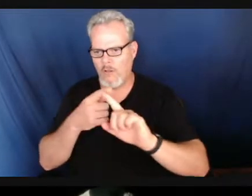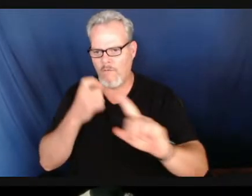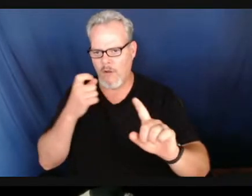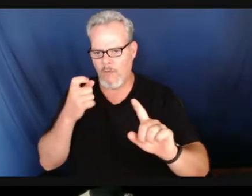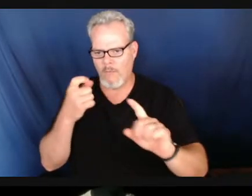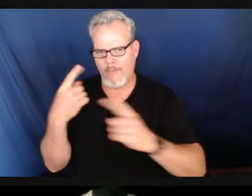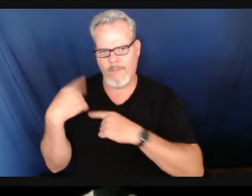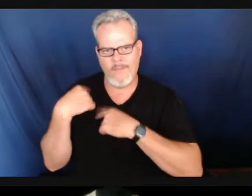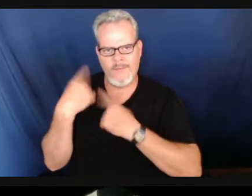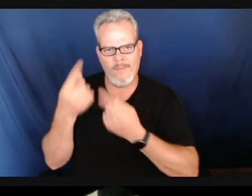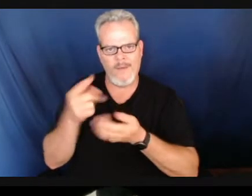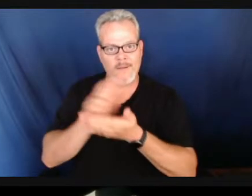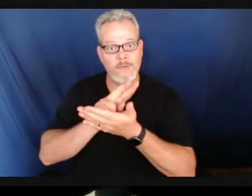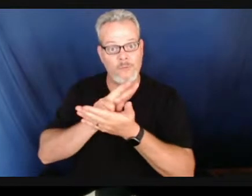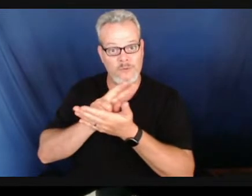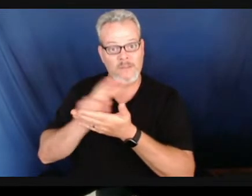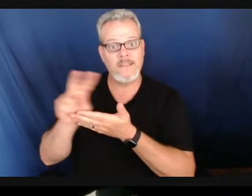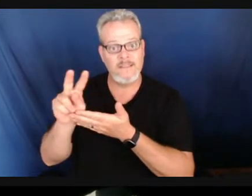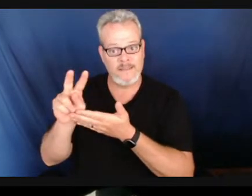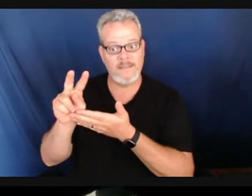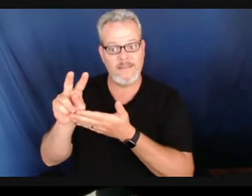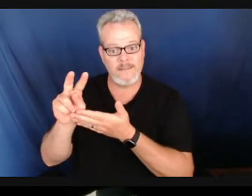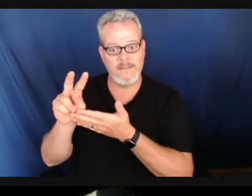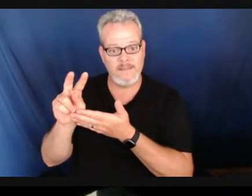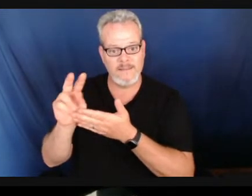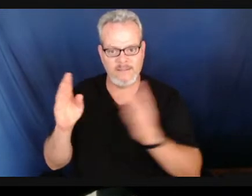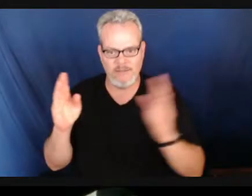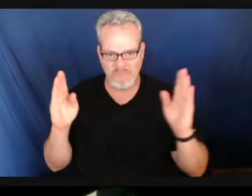last 2 weeks here. And there it is.